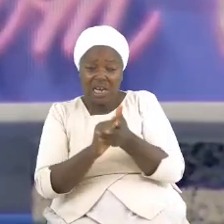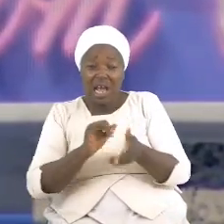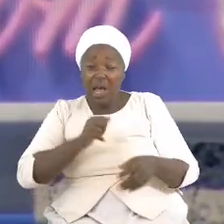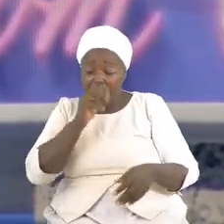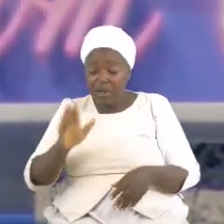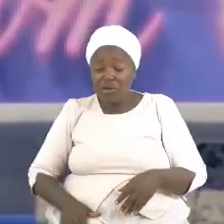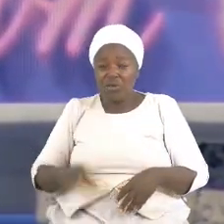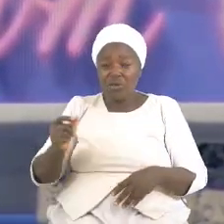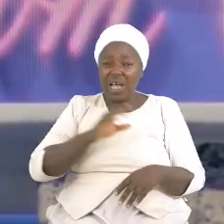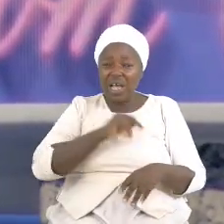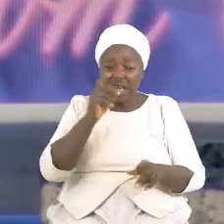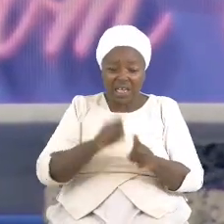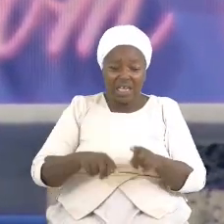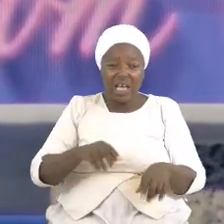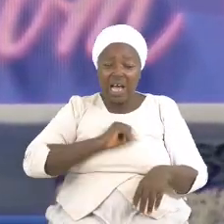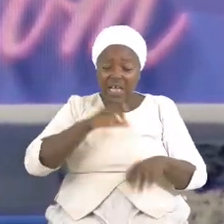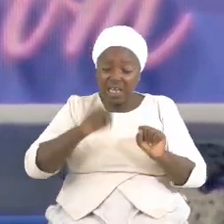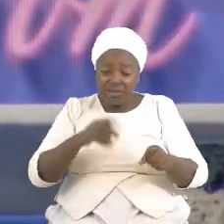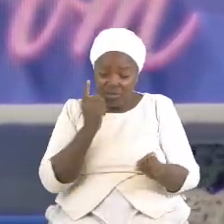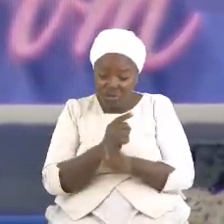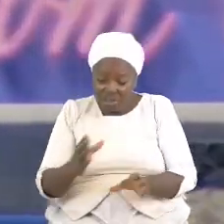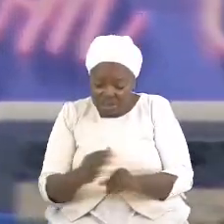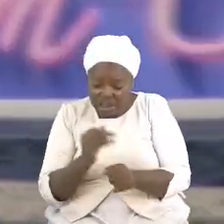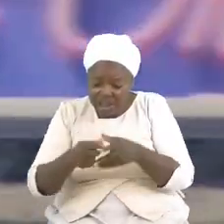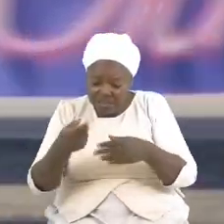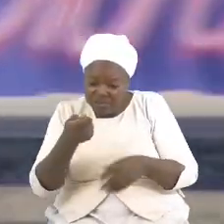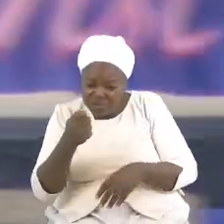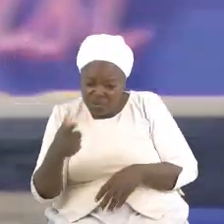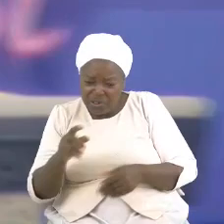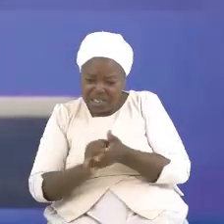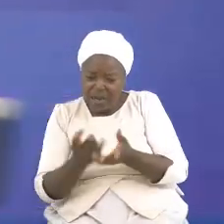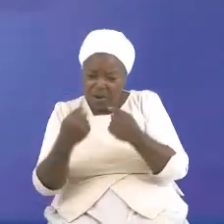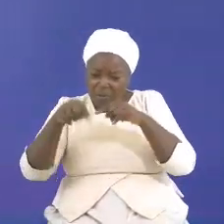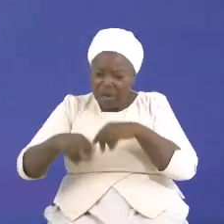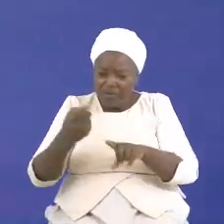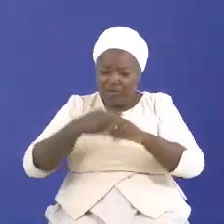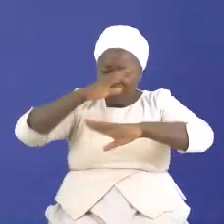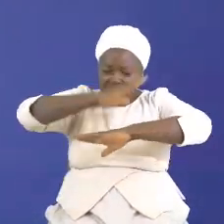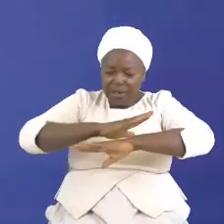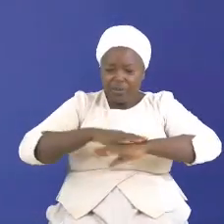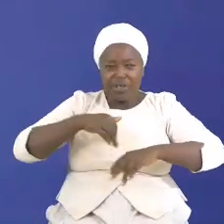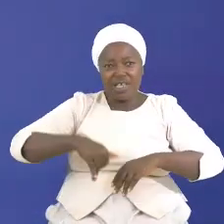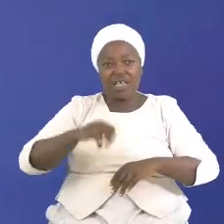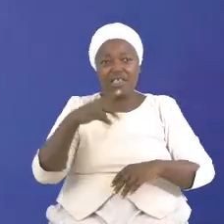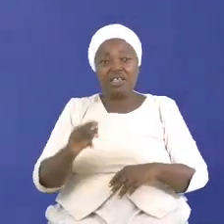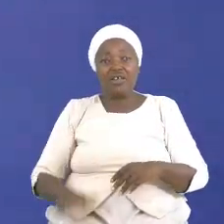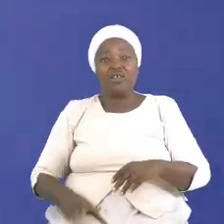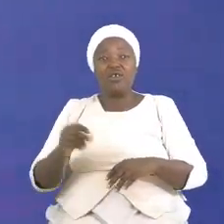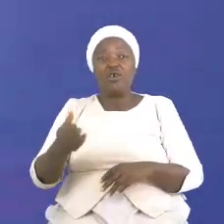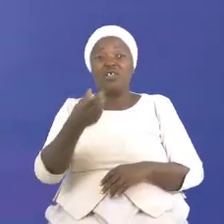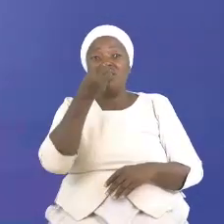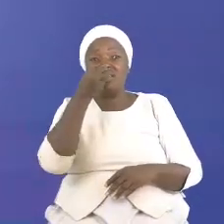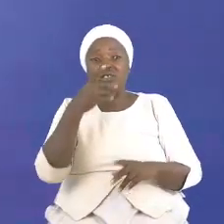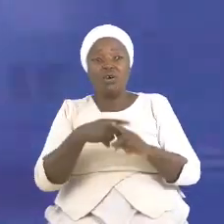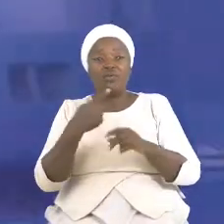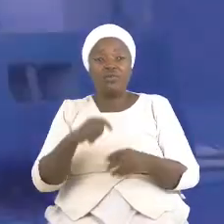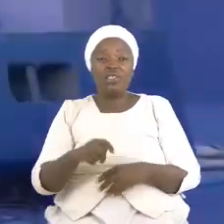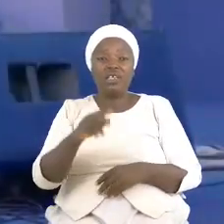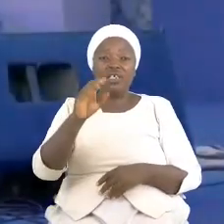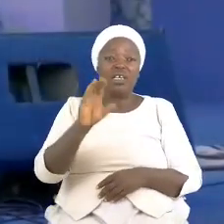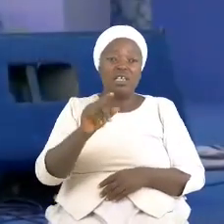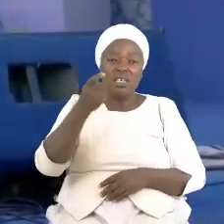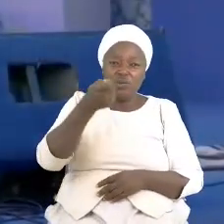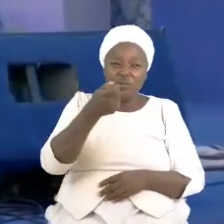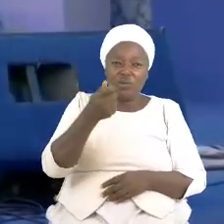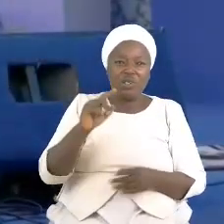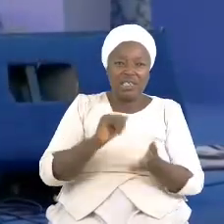that falls from under the table. Yet the dogs eat of the crumbs which fall from